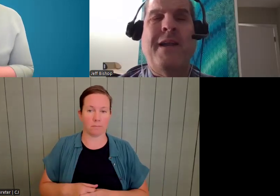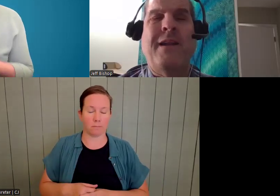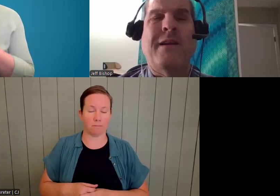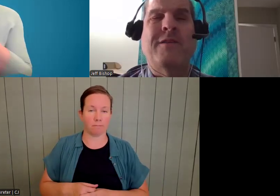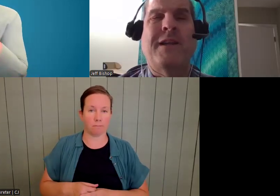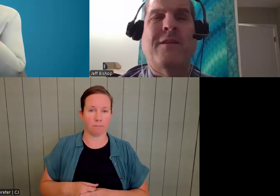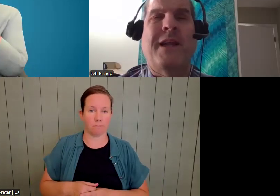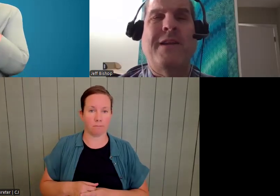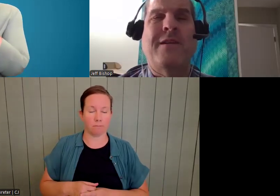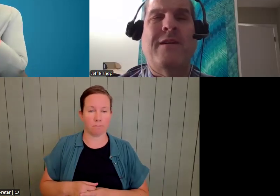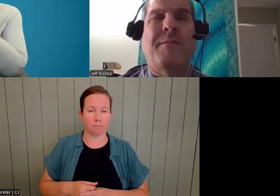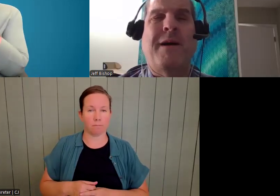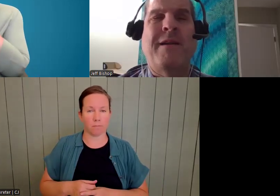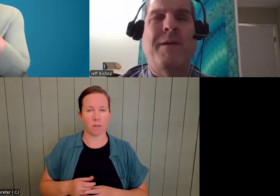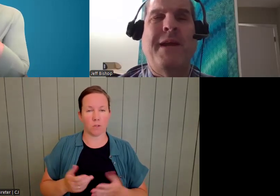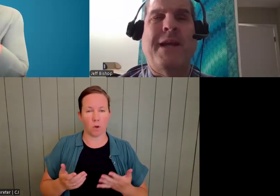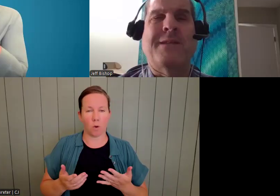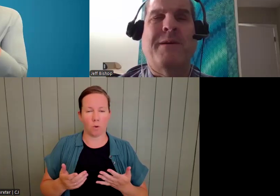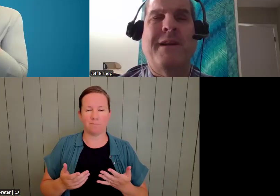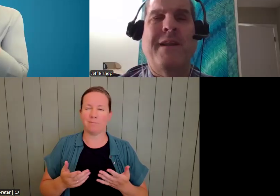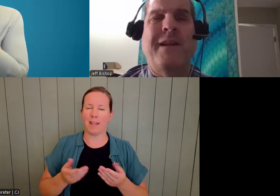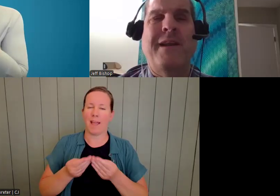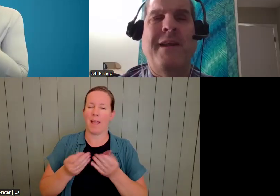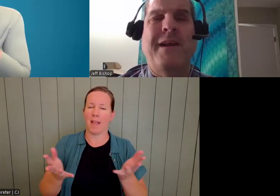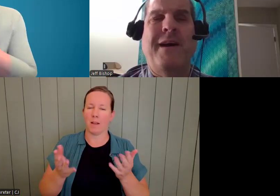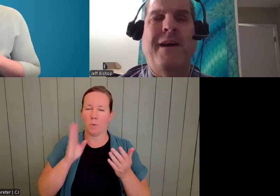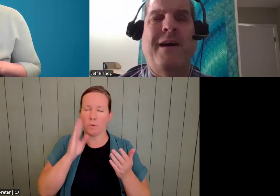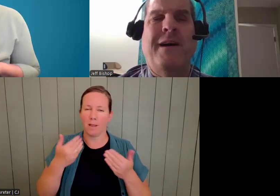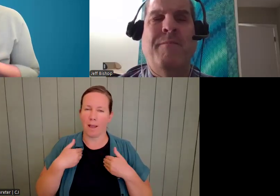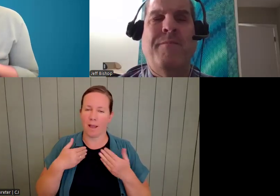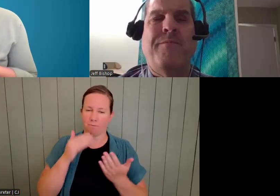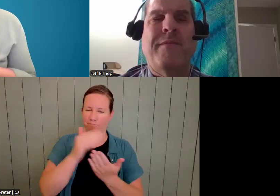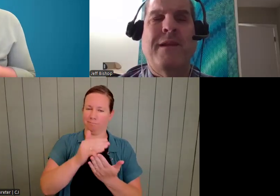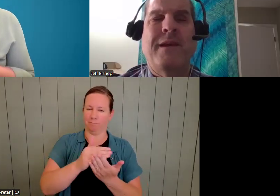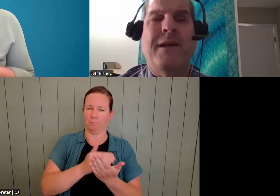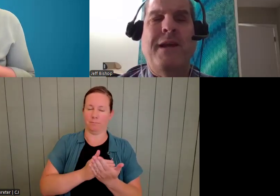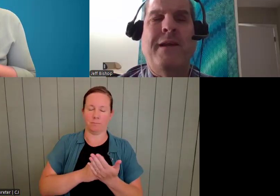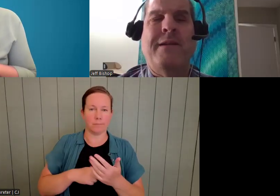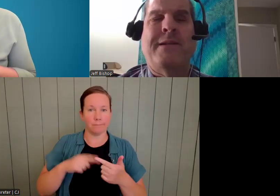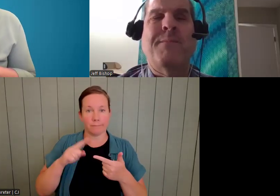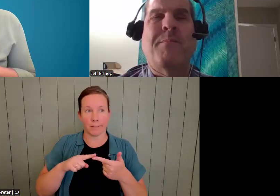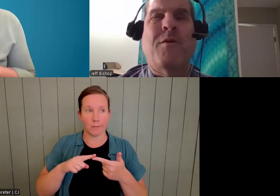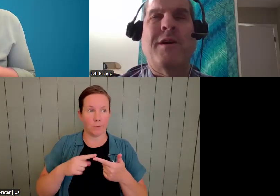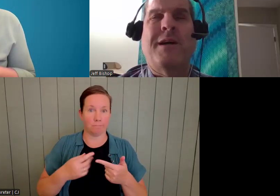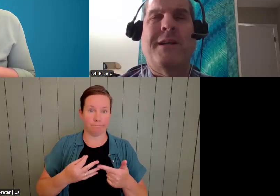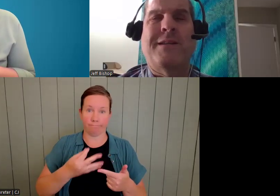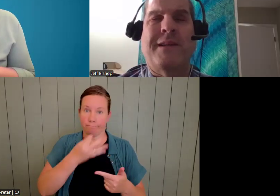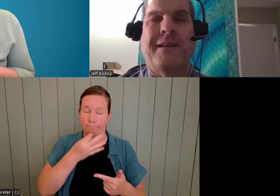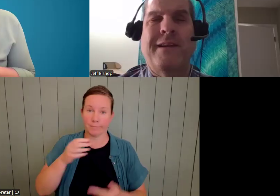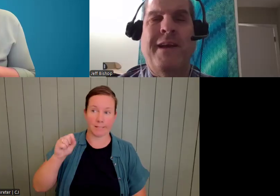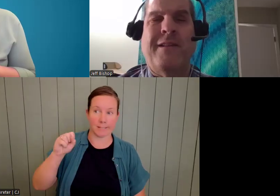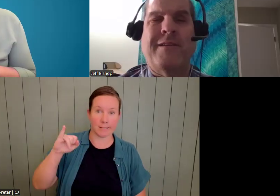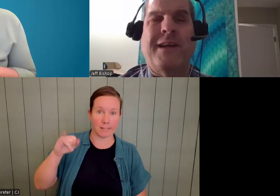and it goes into a lot of detail about him being an expert um, in Sigma